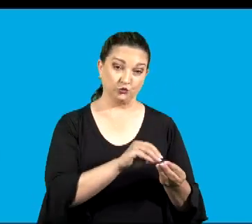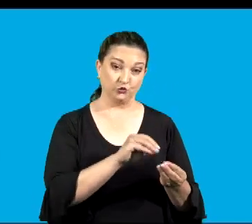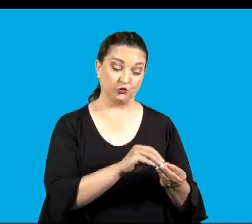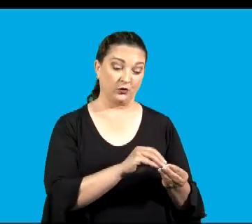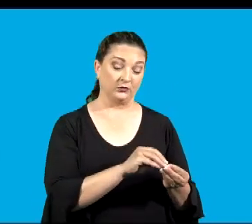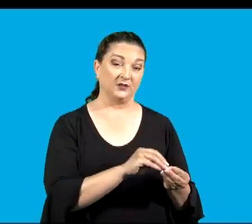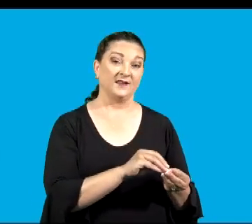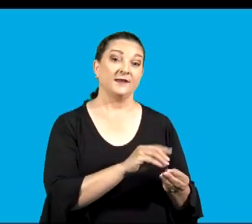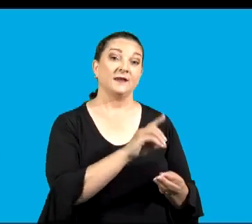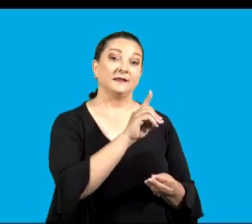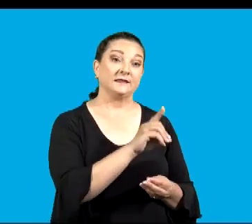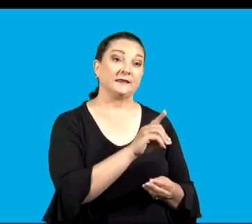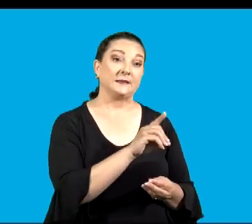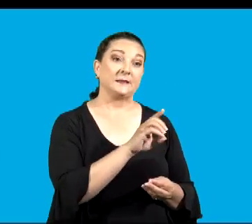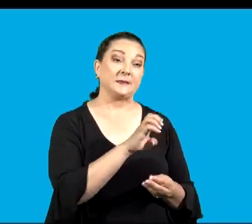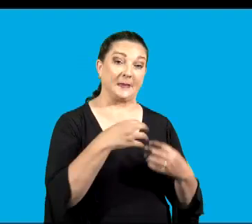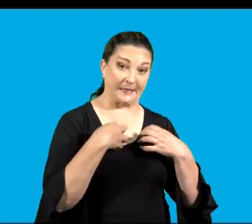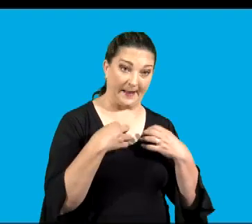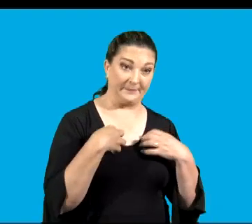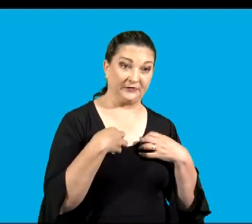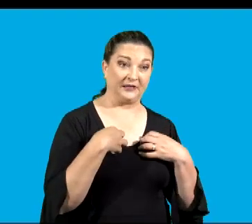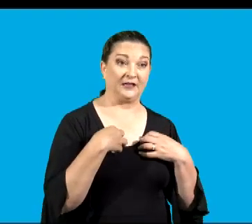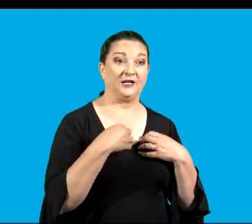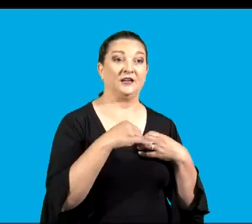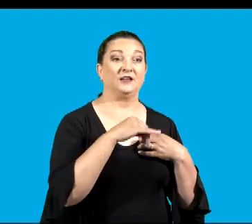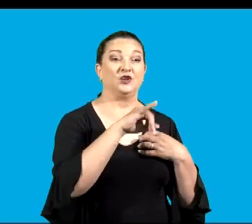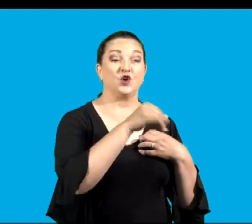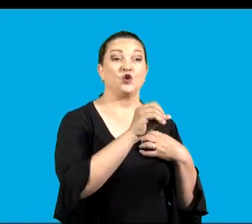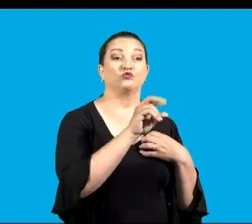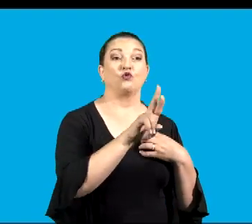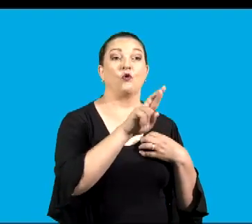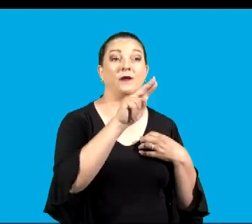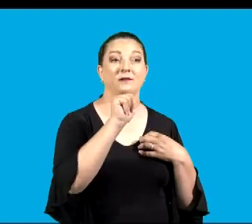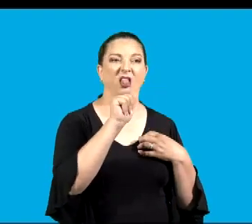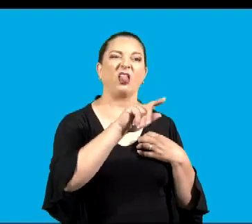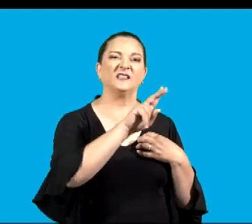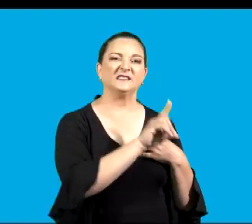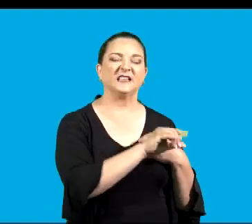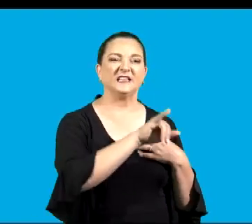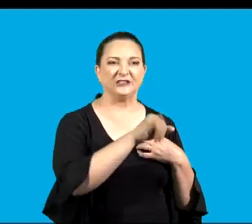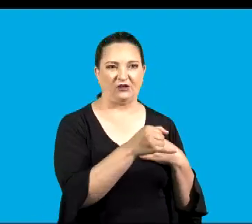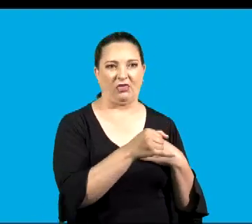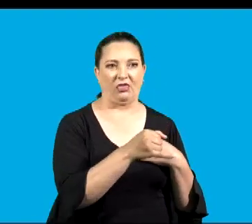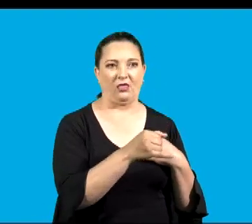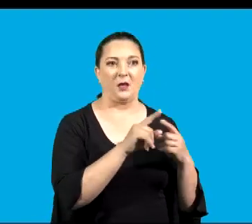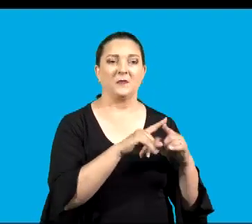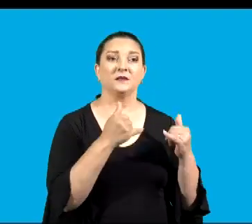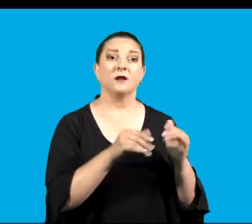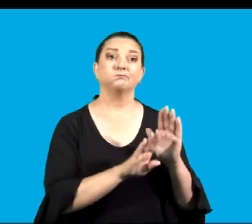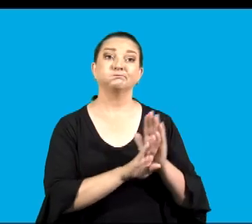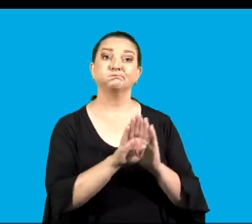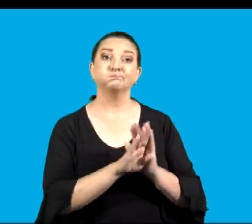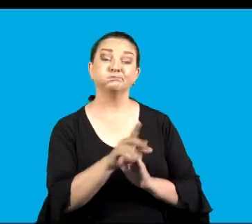debtors journal. Once I hear DJ plus, because it means there are invoices that are recorded in the DJ, it